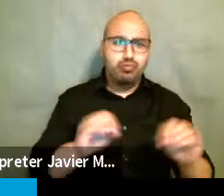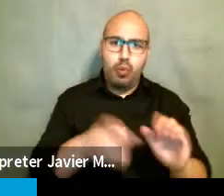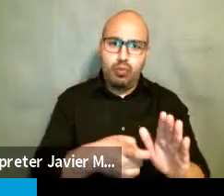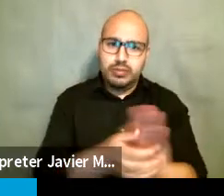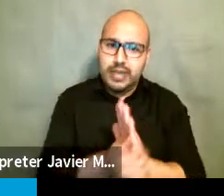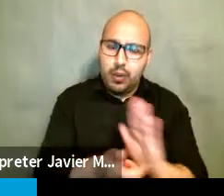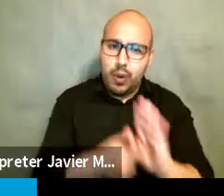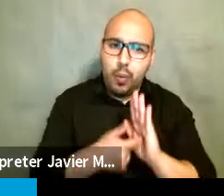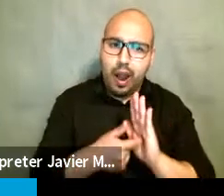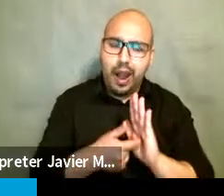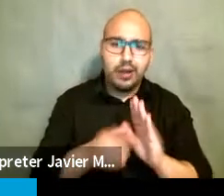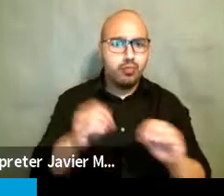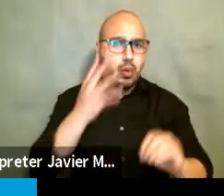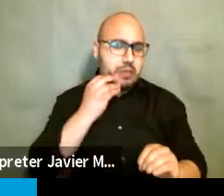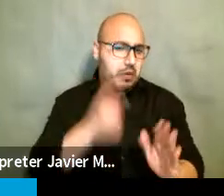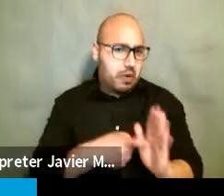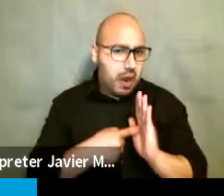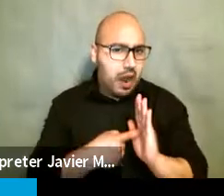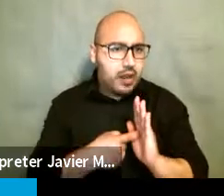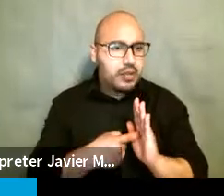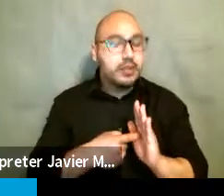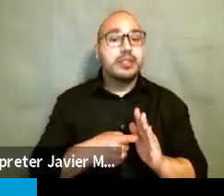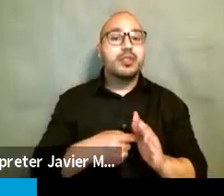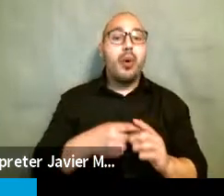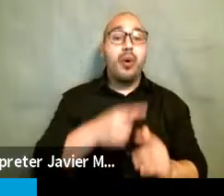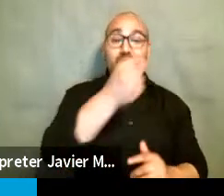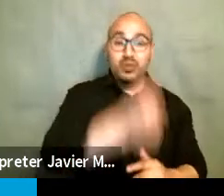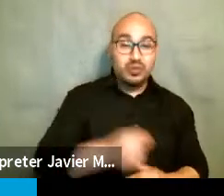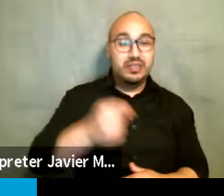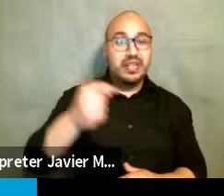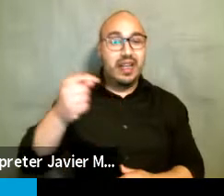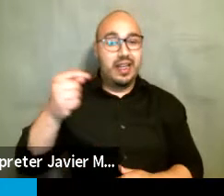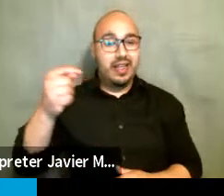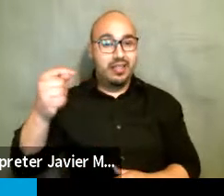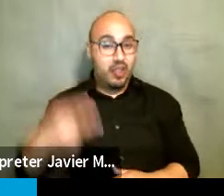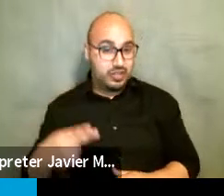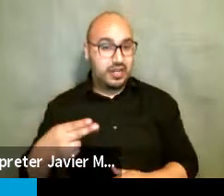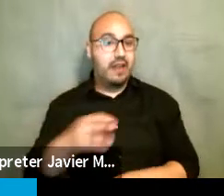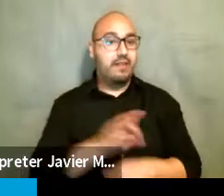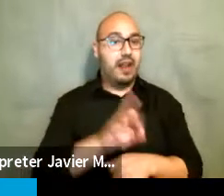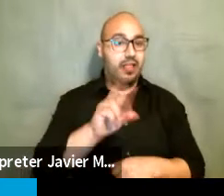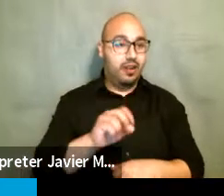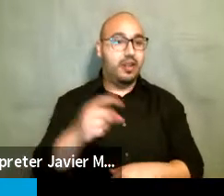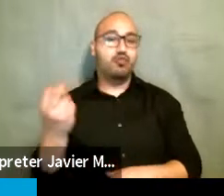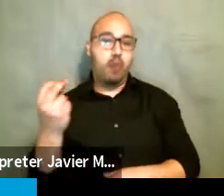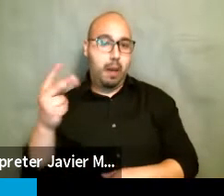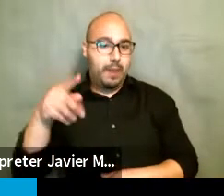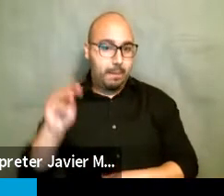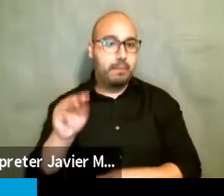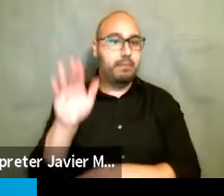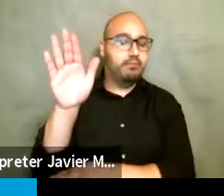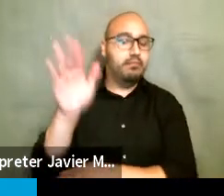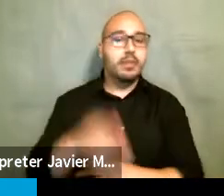take place every Tuesday and every Thursday from 9 a.m. to 12:30 p.m. Last but not least, we also have